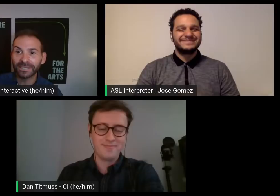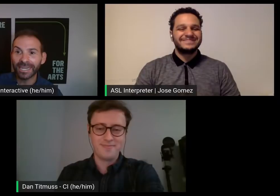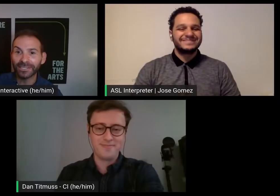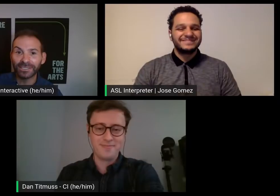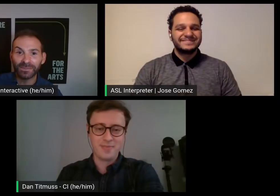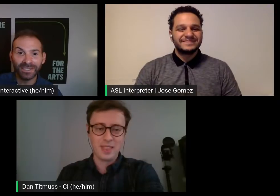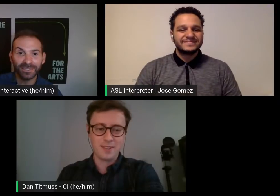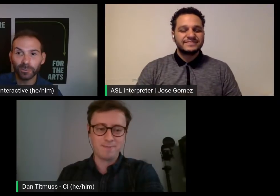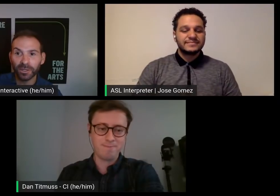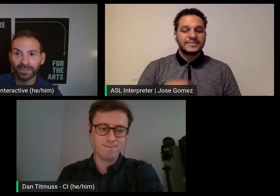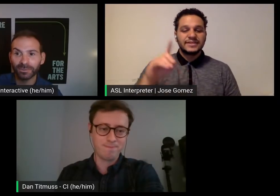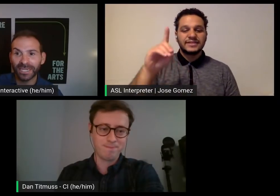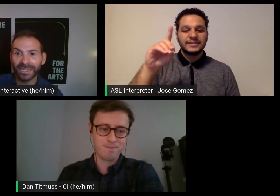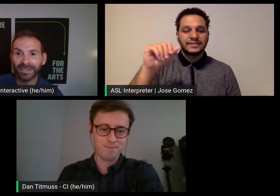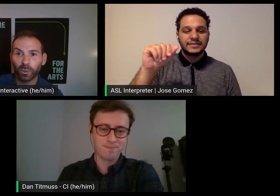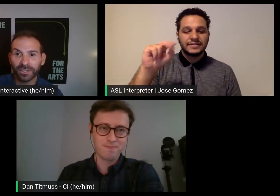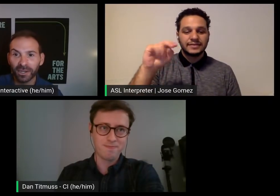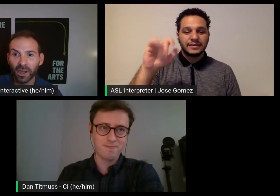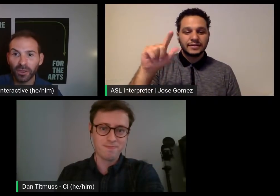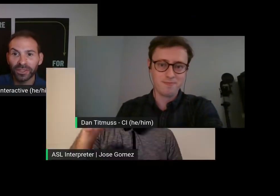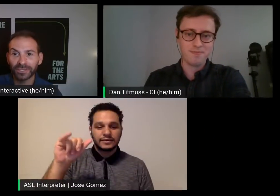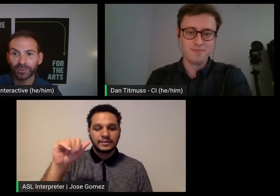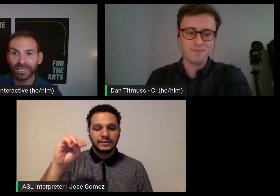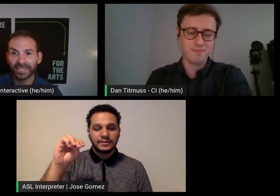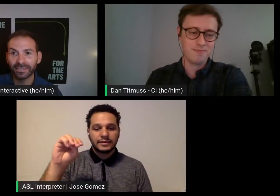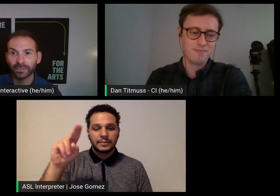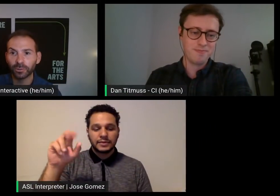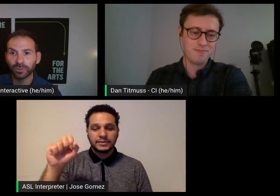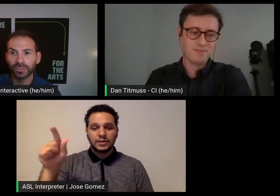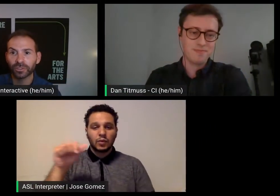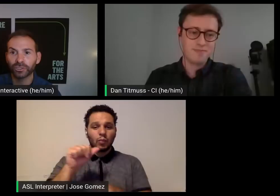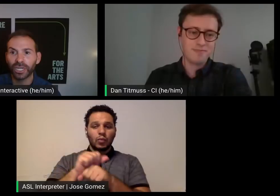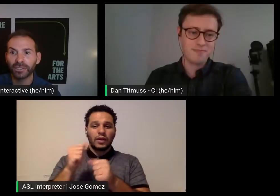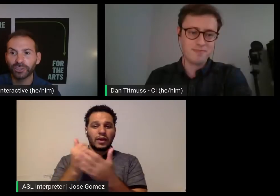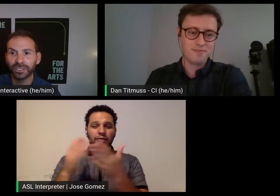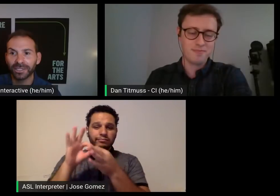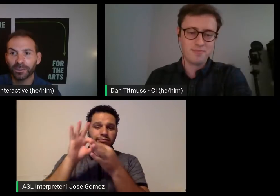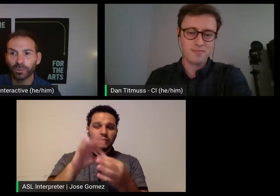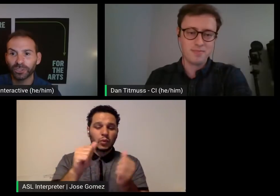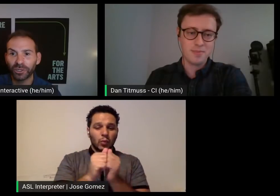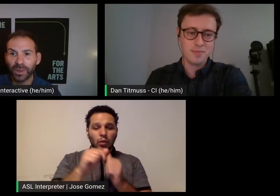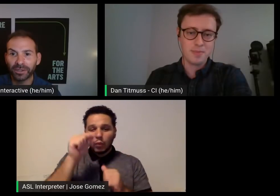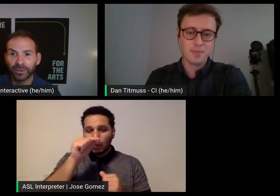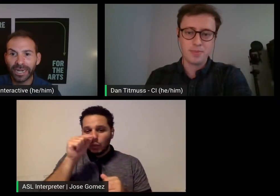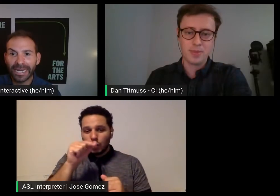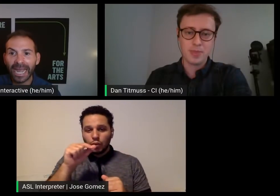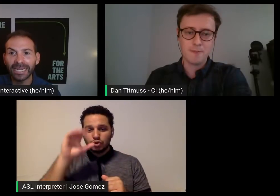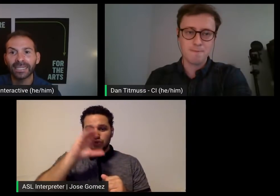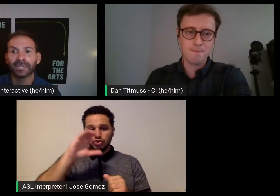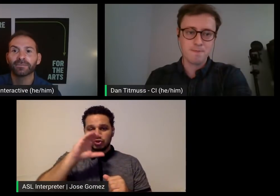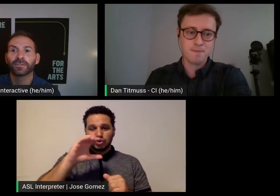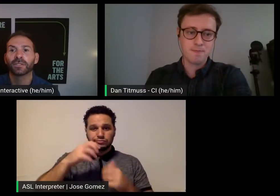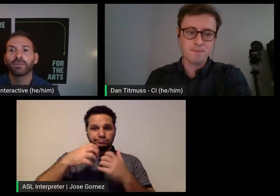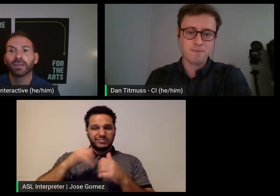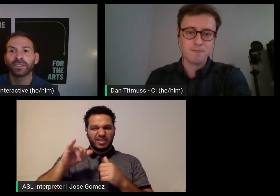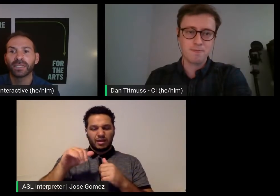So Daniel Titmus, welcome. Dan works on all things related to Google's search engine and will show you how to create content for relevant